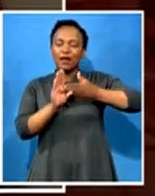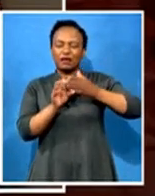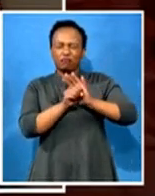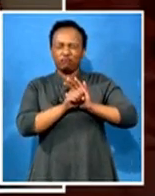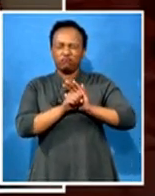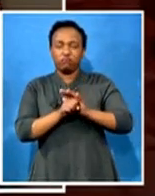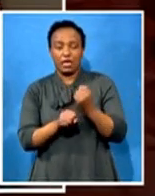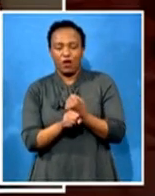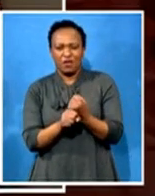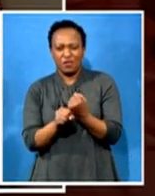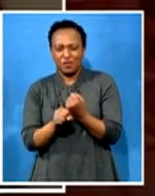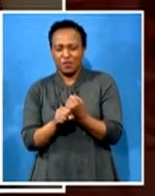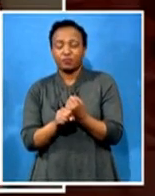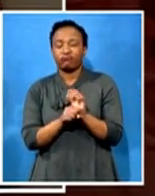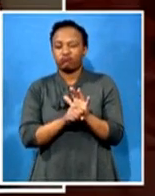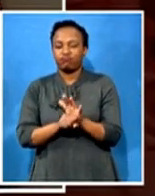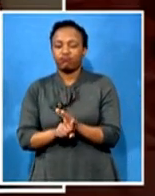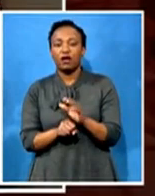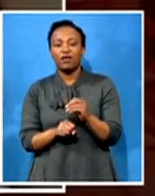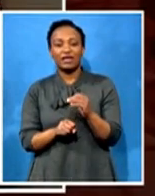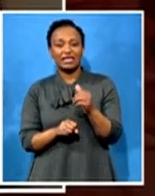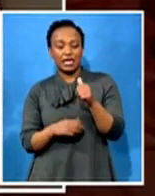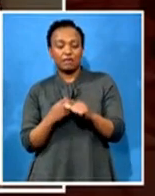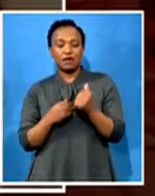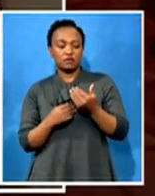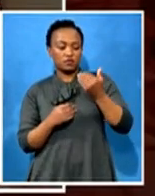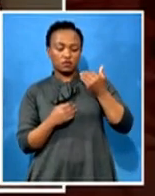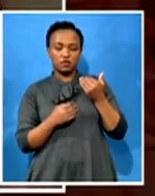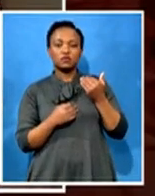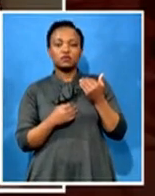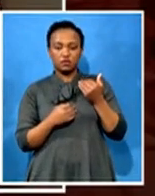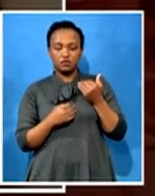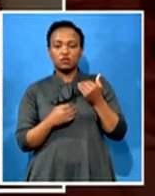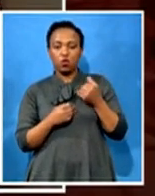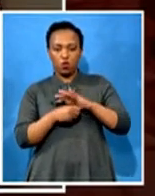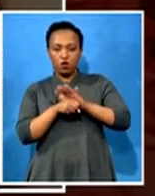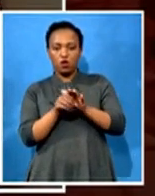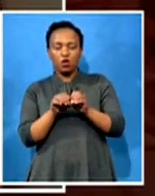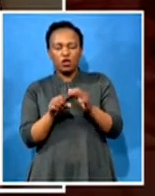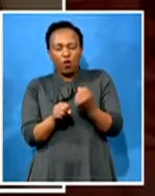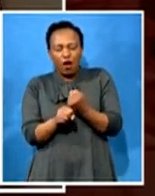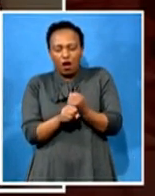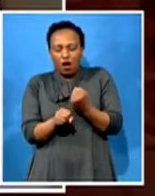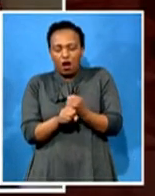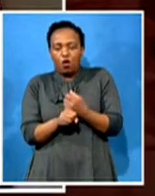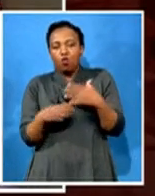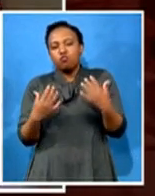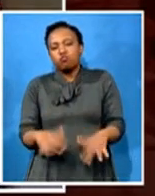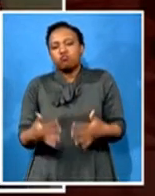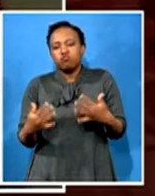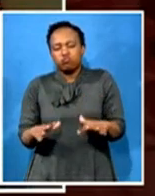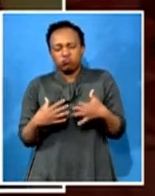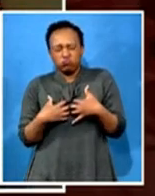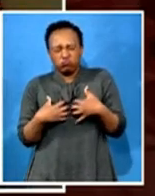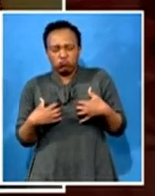months down the road of this virus, and nurses and health workers have been working under huge stress and strain during that period of time. But